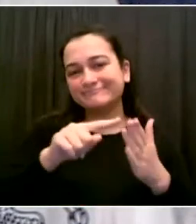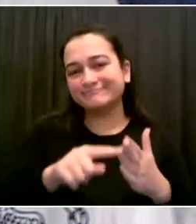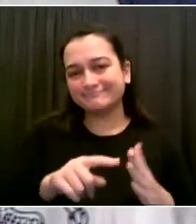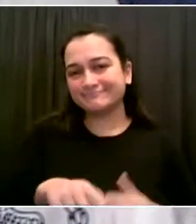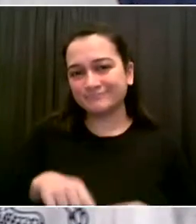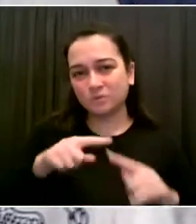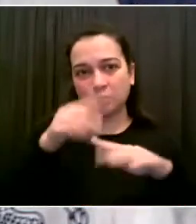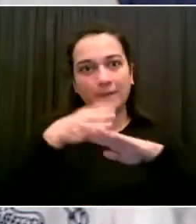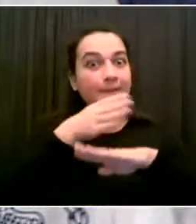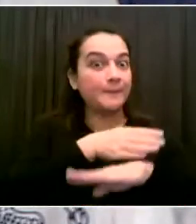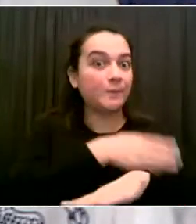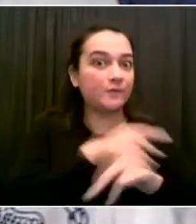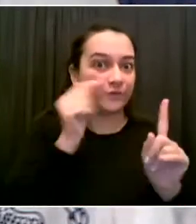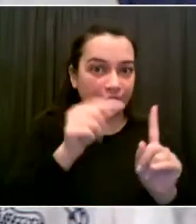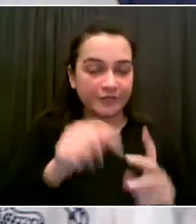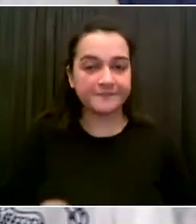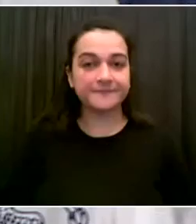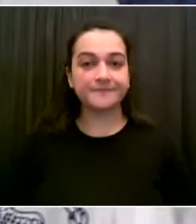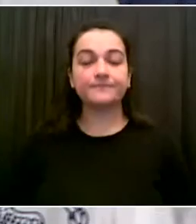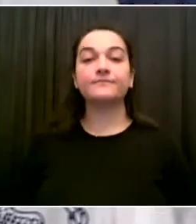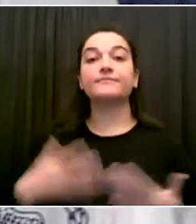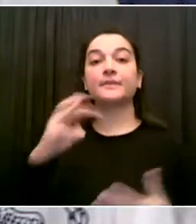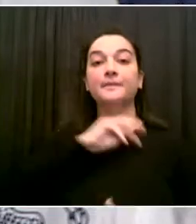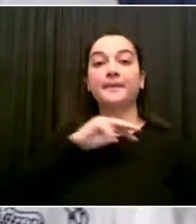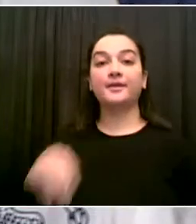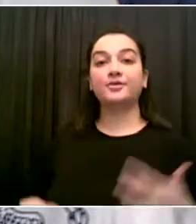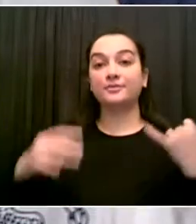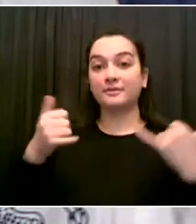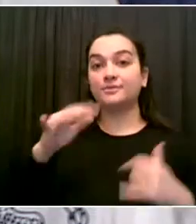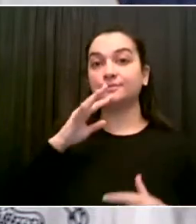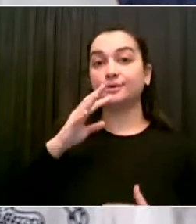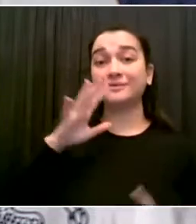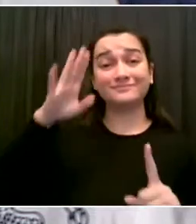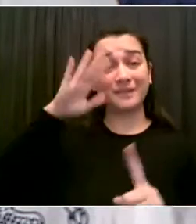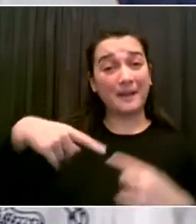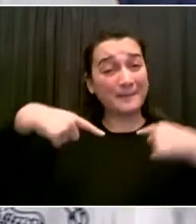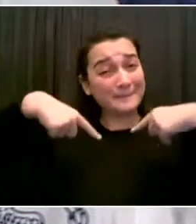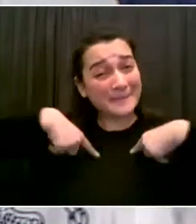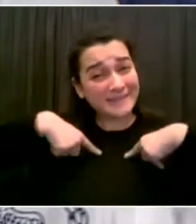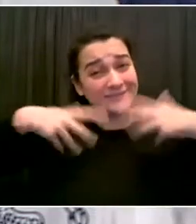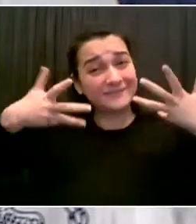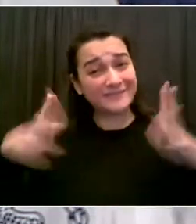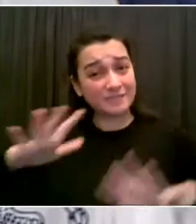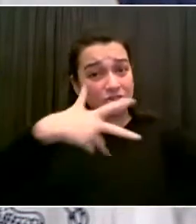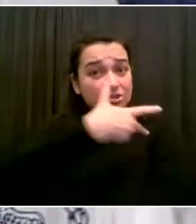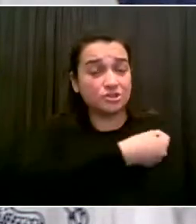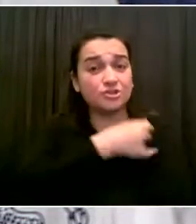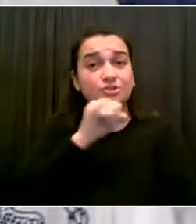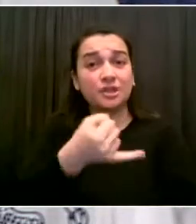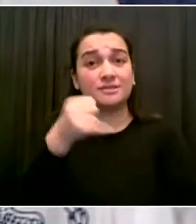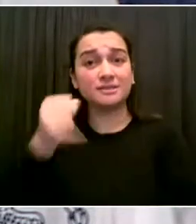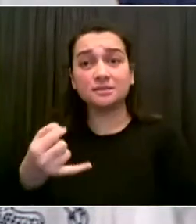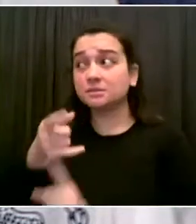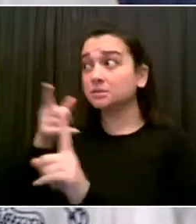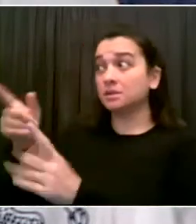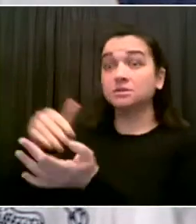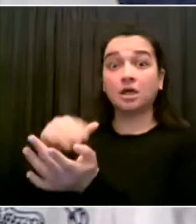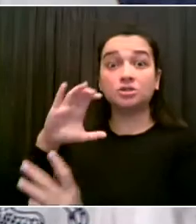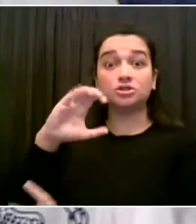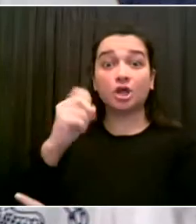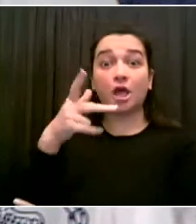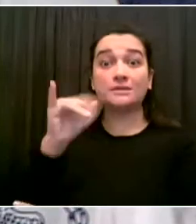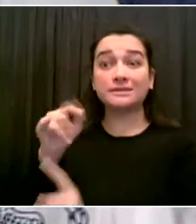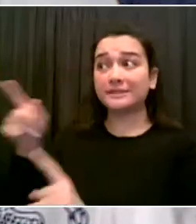Dr. Choksi got the J&J shot. I mean, we obviously had faith in it, and for our own selves, our own